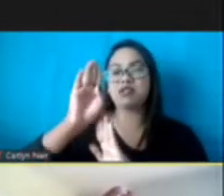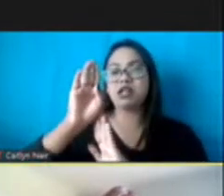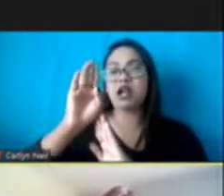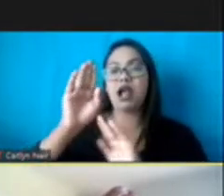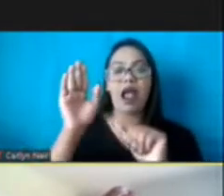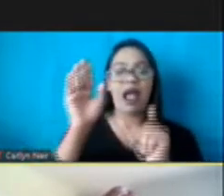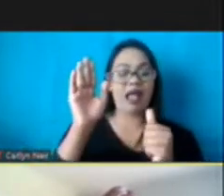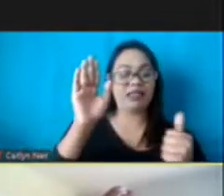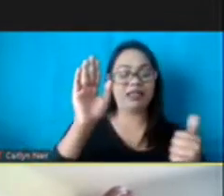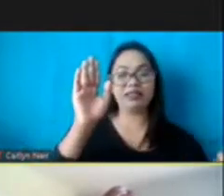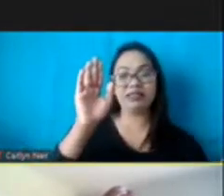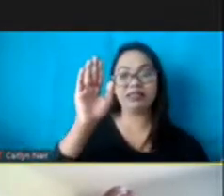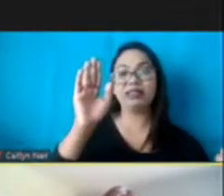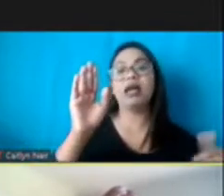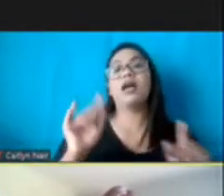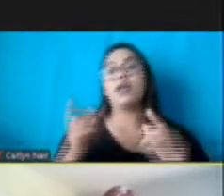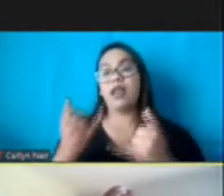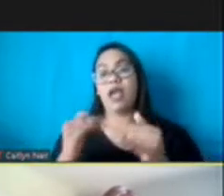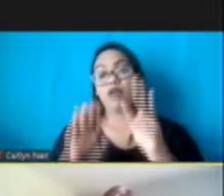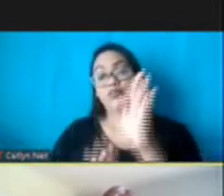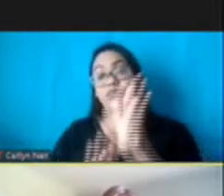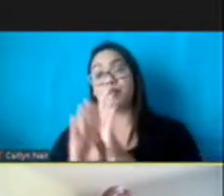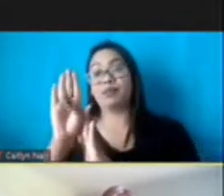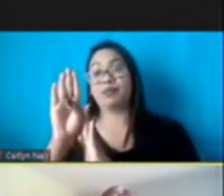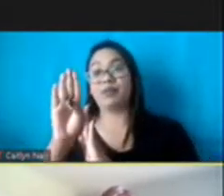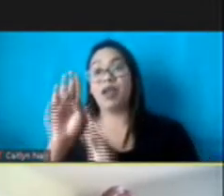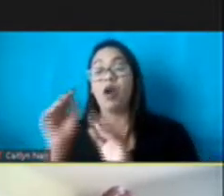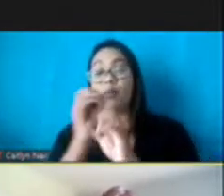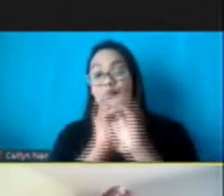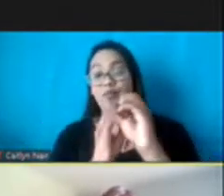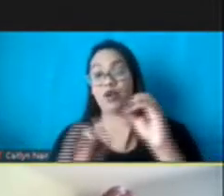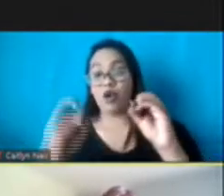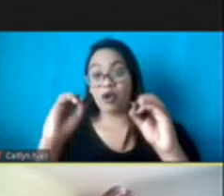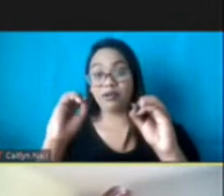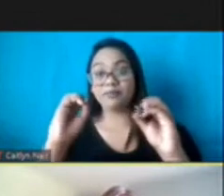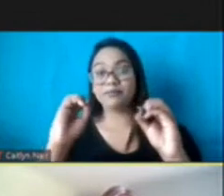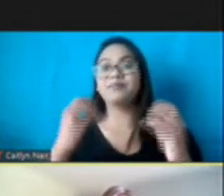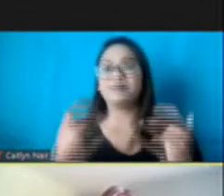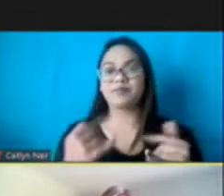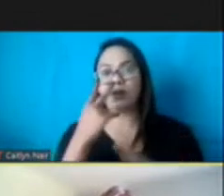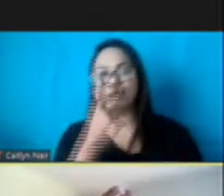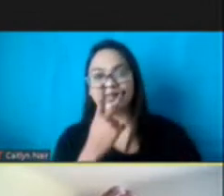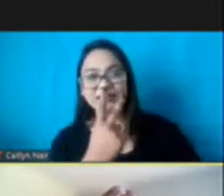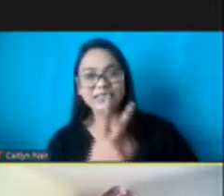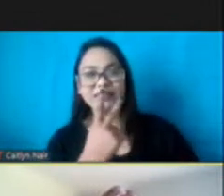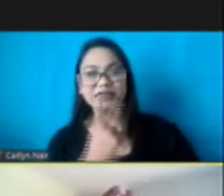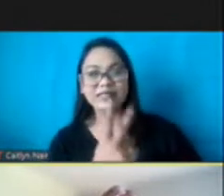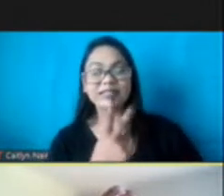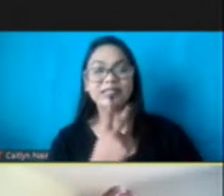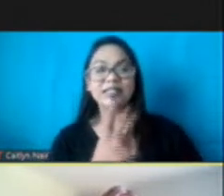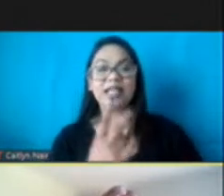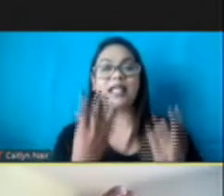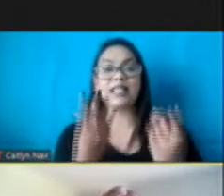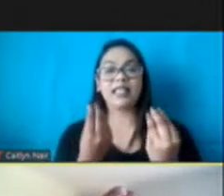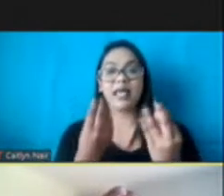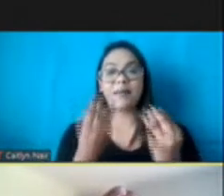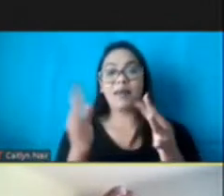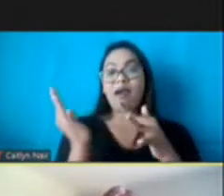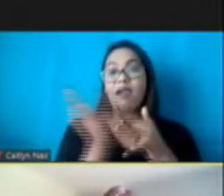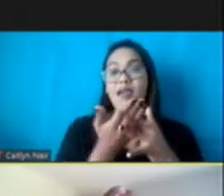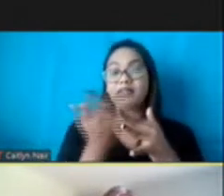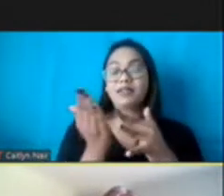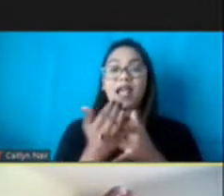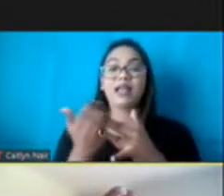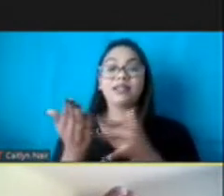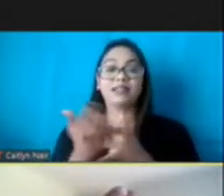awaiting some sequencing from 1 or 2 of the provinces, but indications are that the increases in case numbers are being driven by this